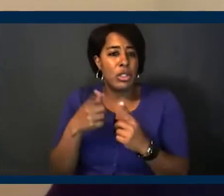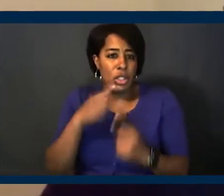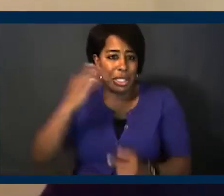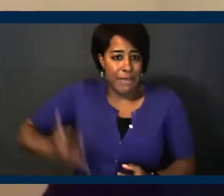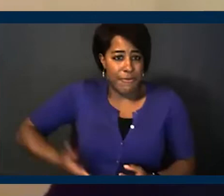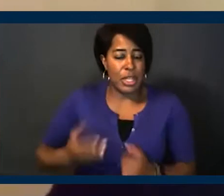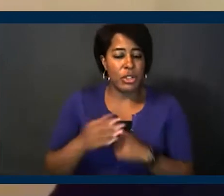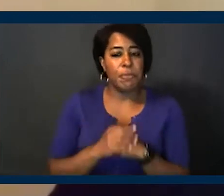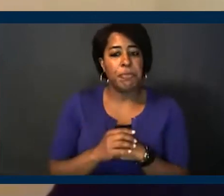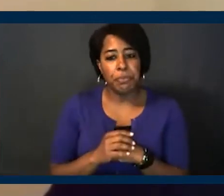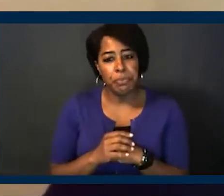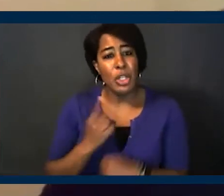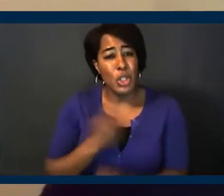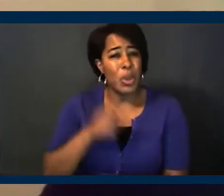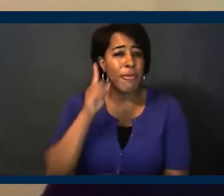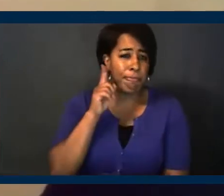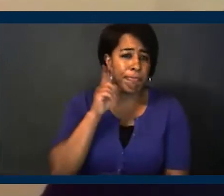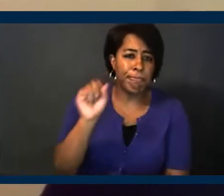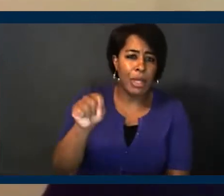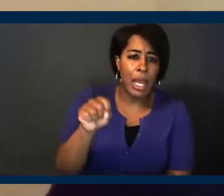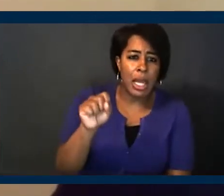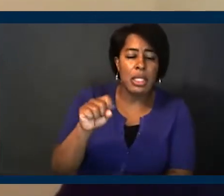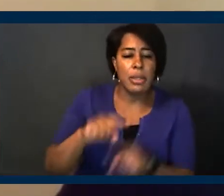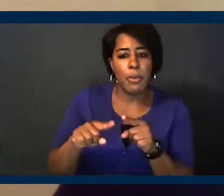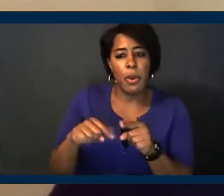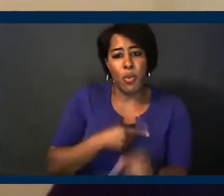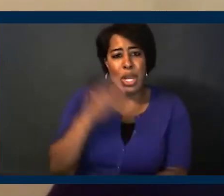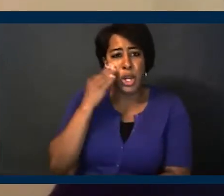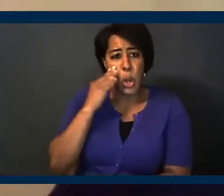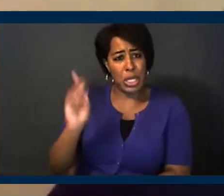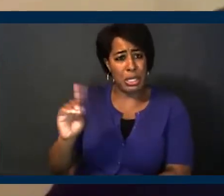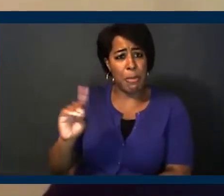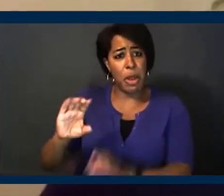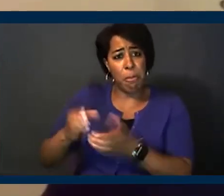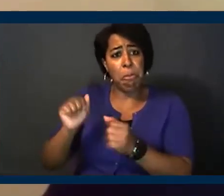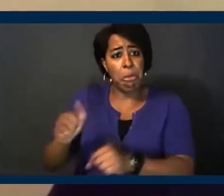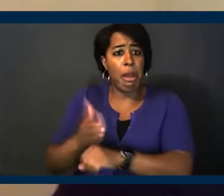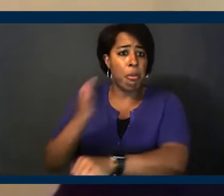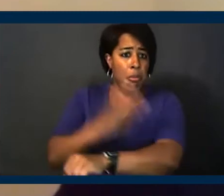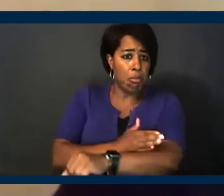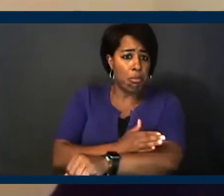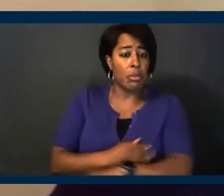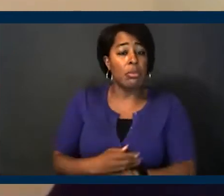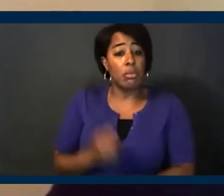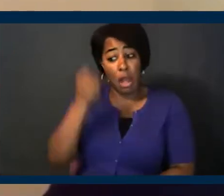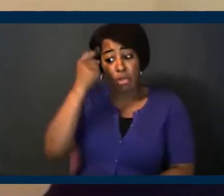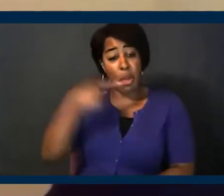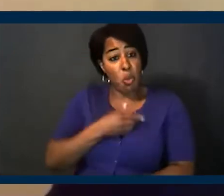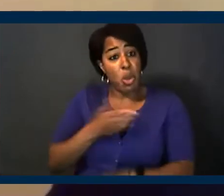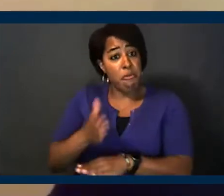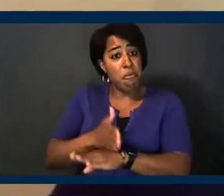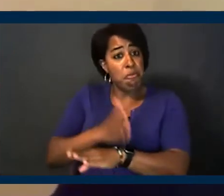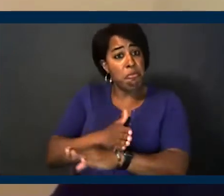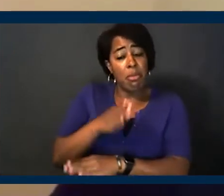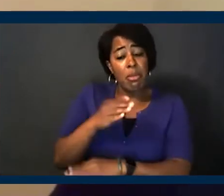that there's definitely more that we need to do with the Democratic Party, but we have made some progress. We are moving in the